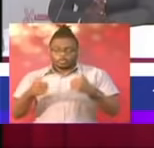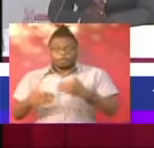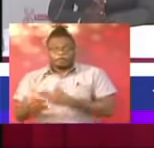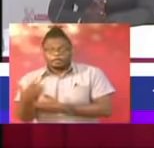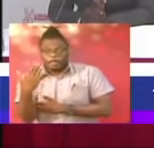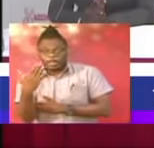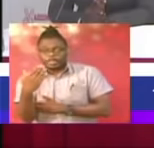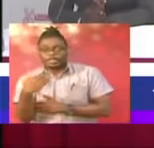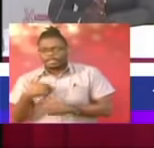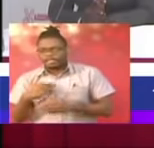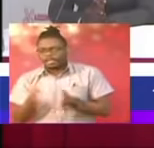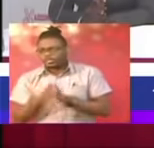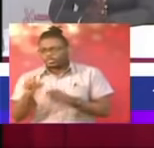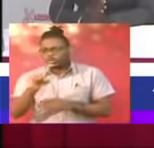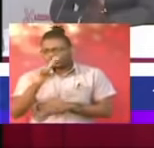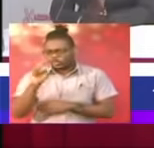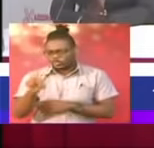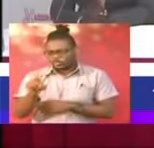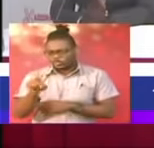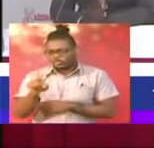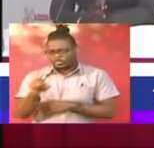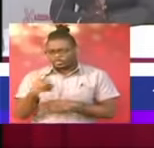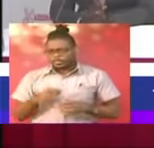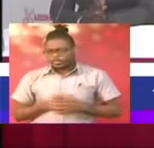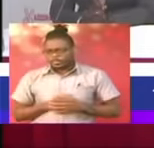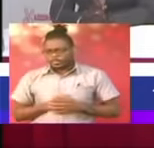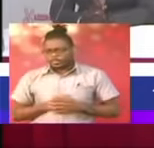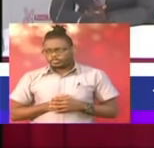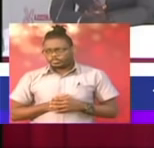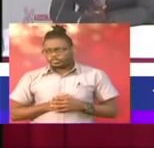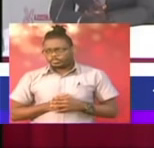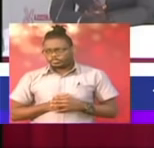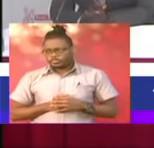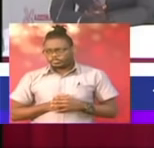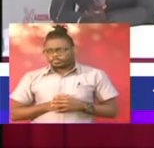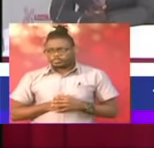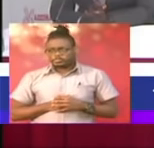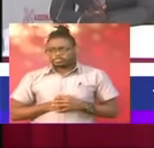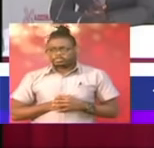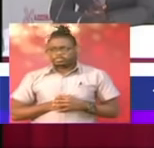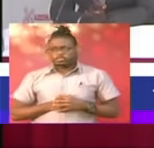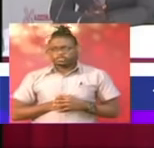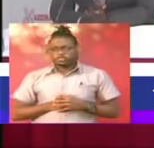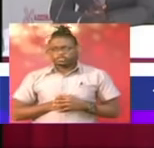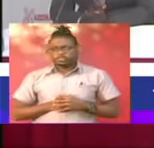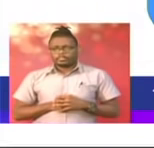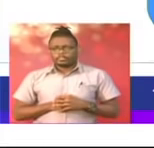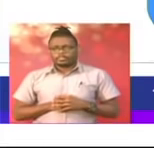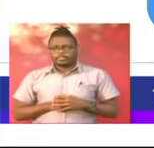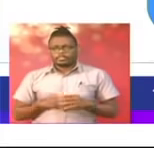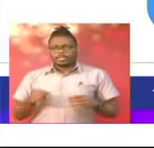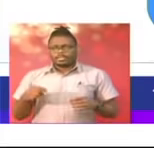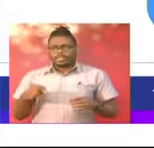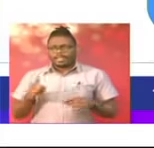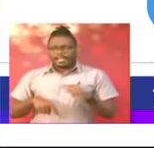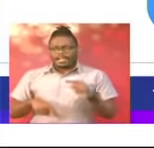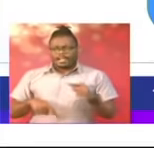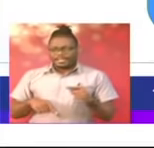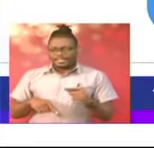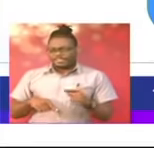question is to, I think there's a pulmonologist there. Forgive me if I can't remember your name. There's